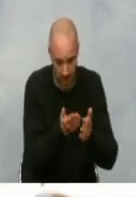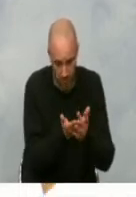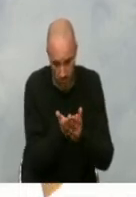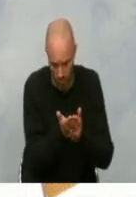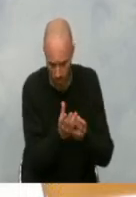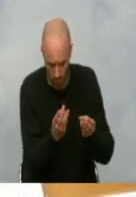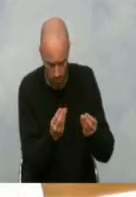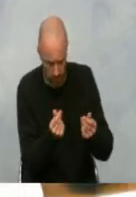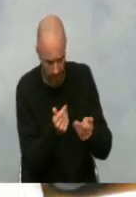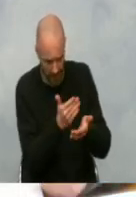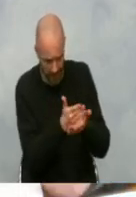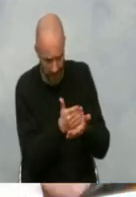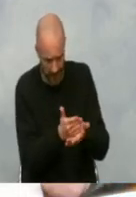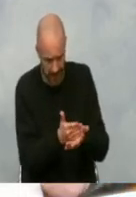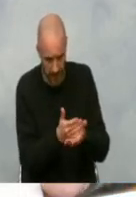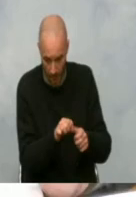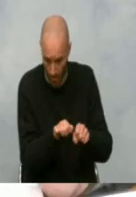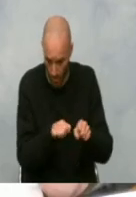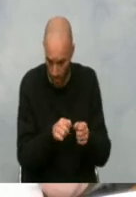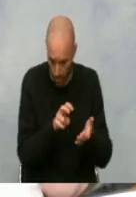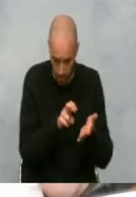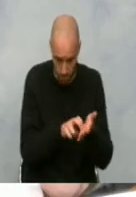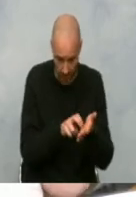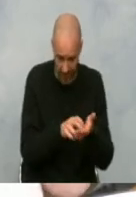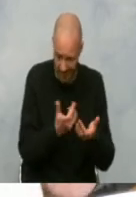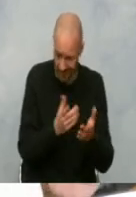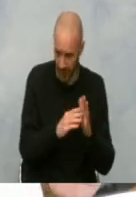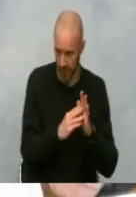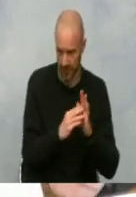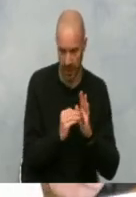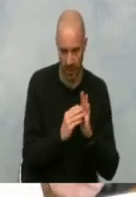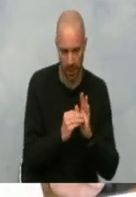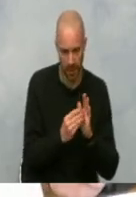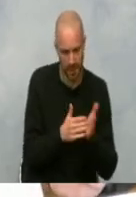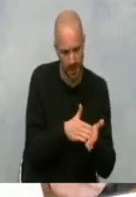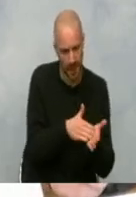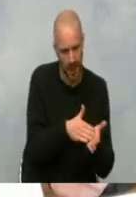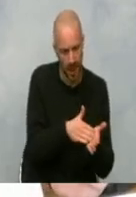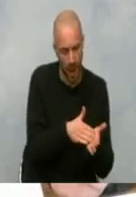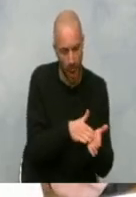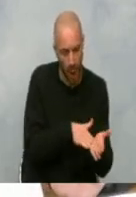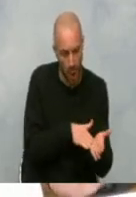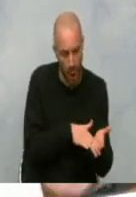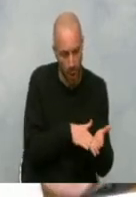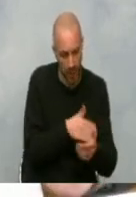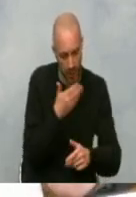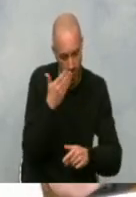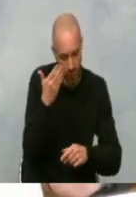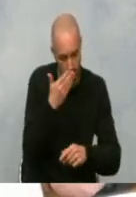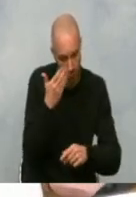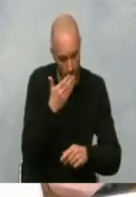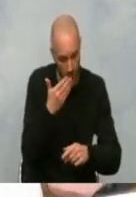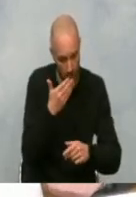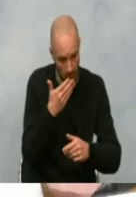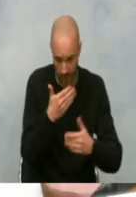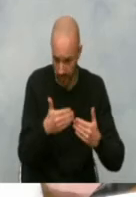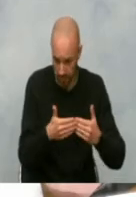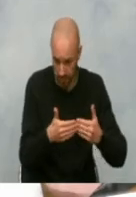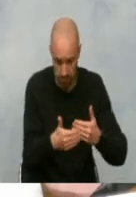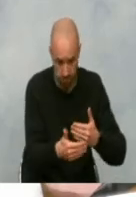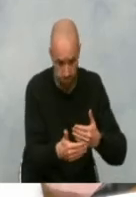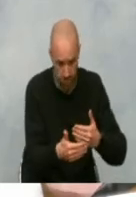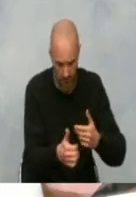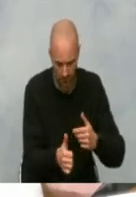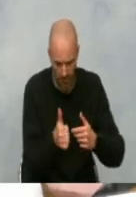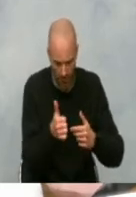about our contracts. So for example, how long the school deal lasts and how it's accounted for.